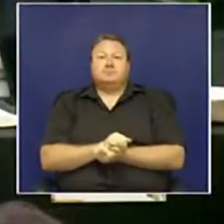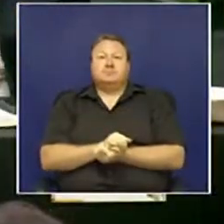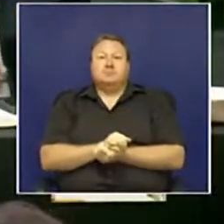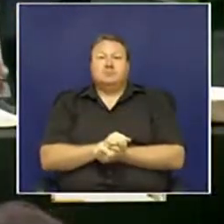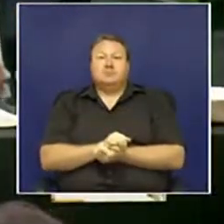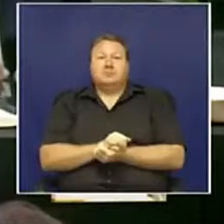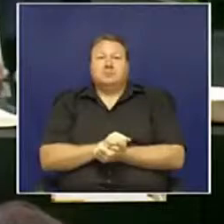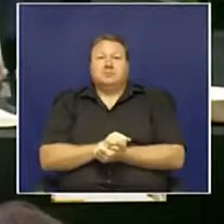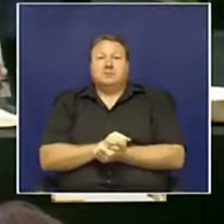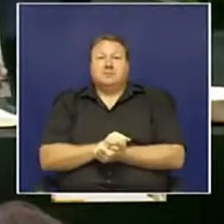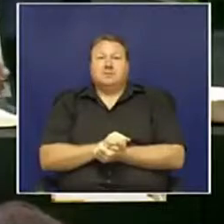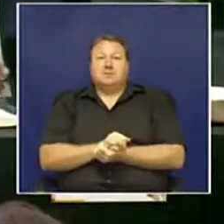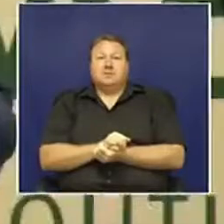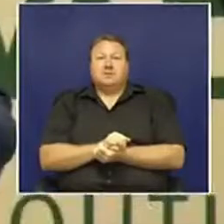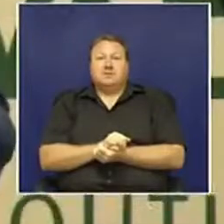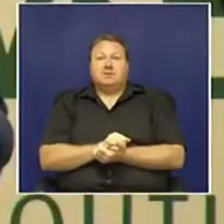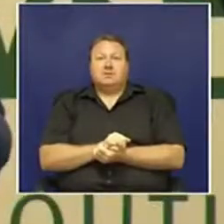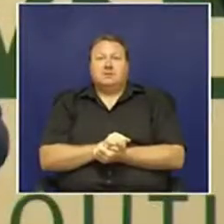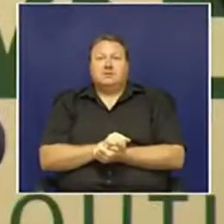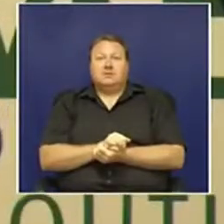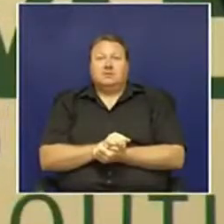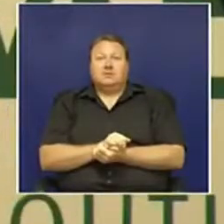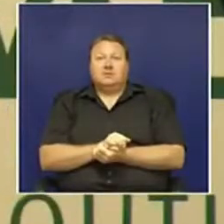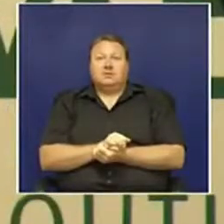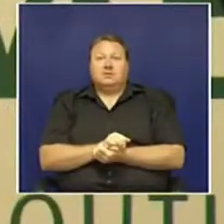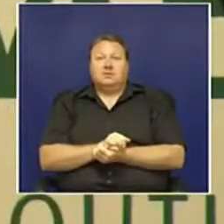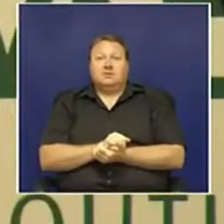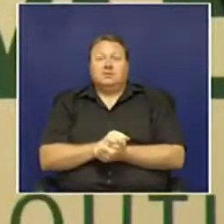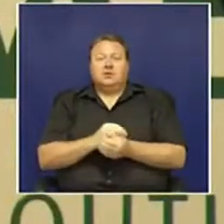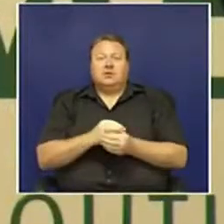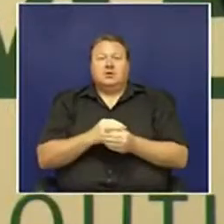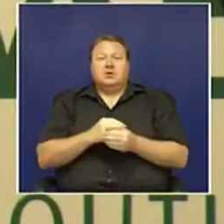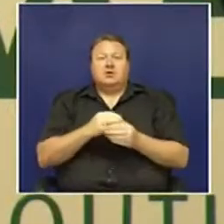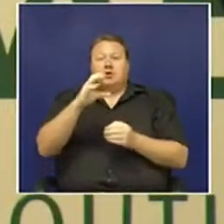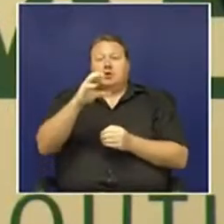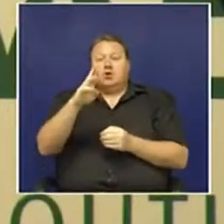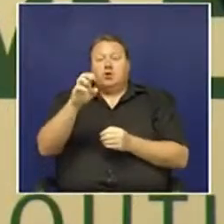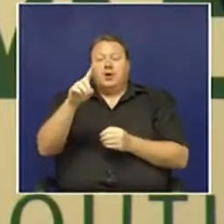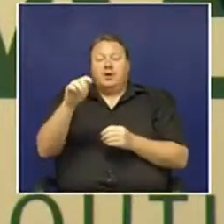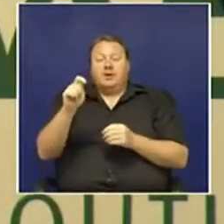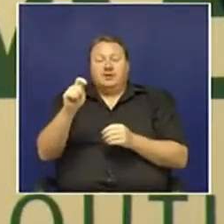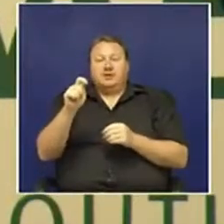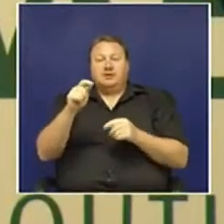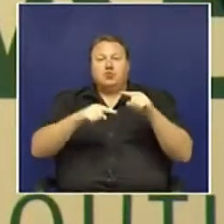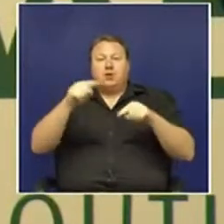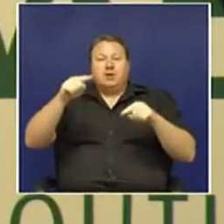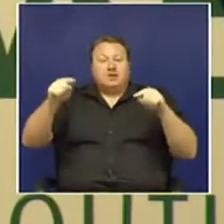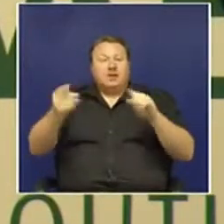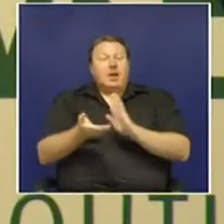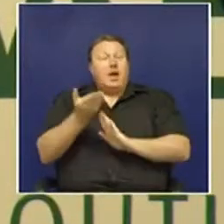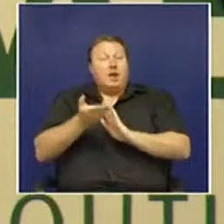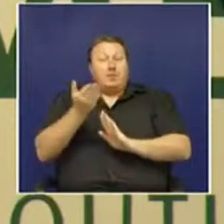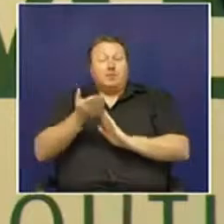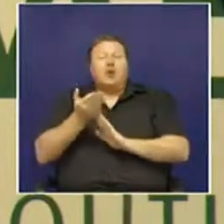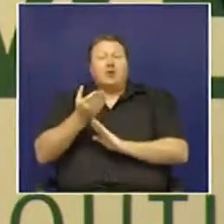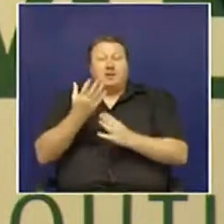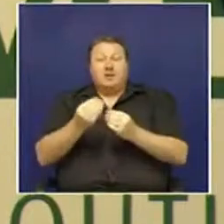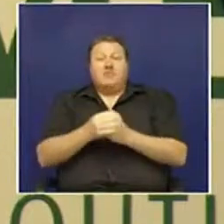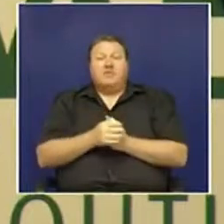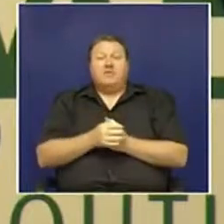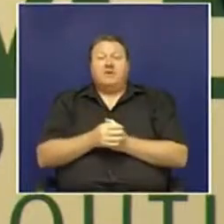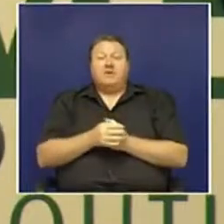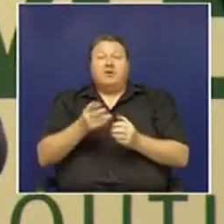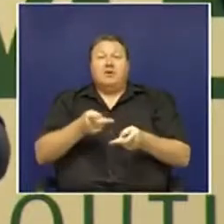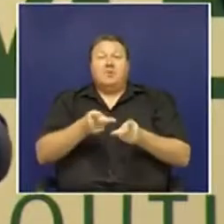We secured our first credit rating upgrade in 16 years, and borrowing costs have